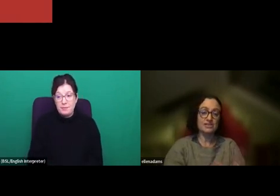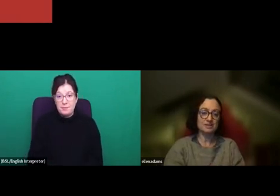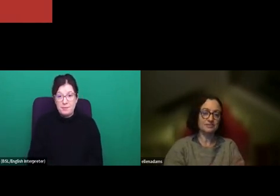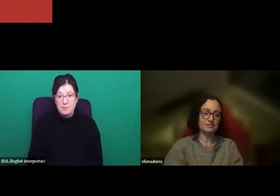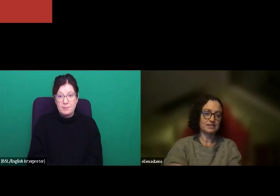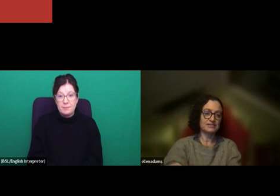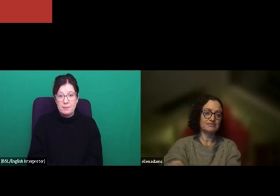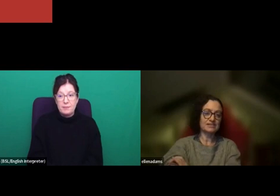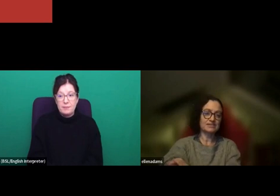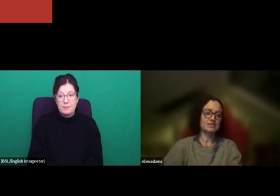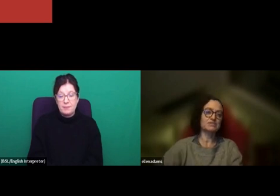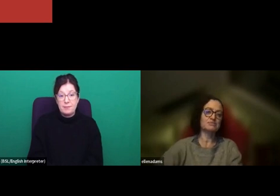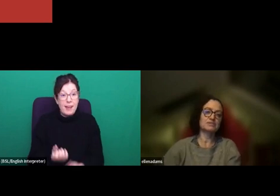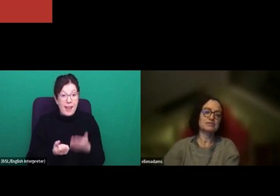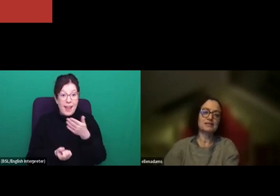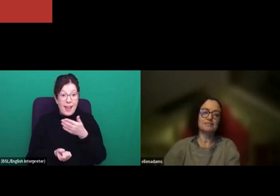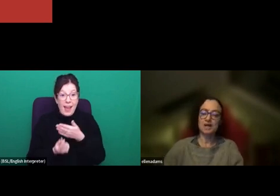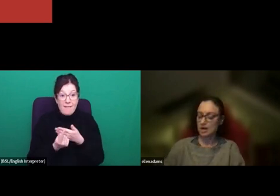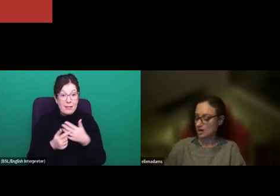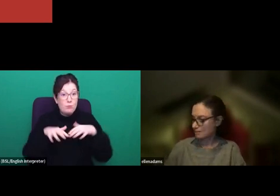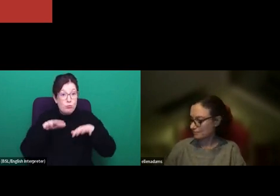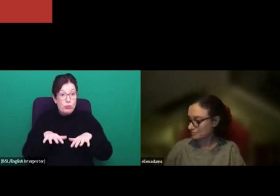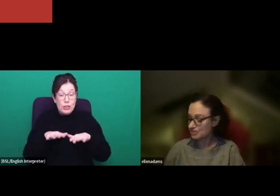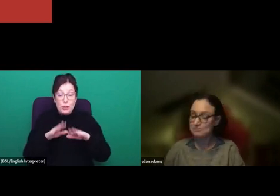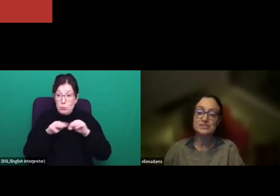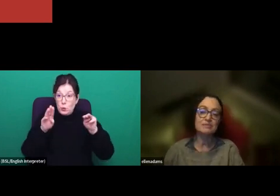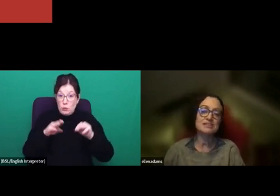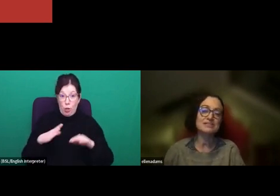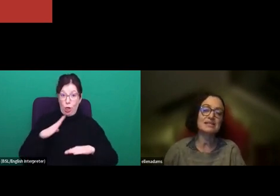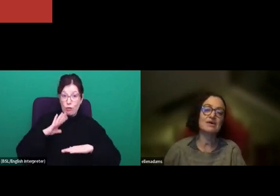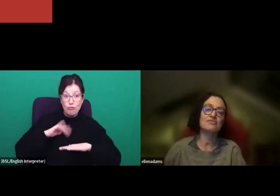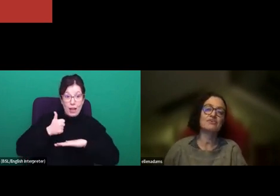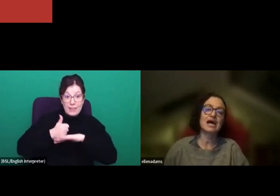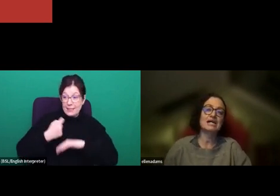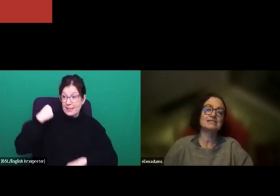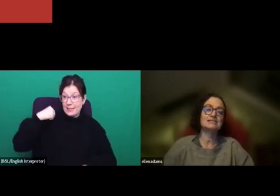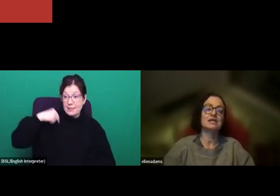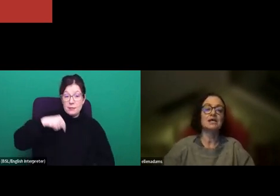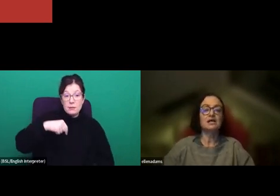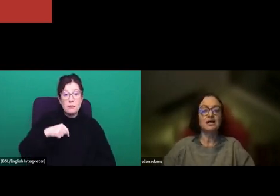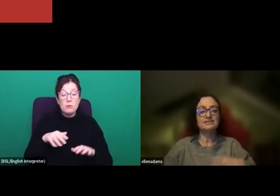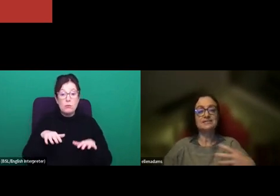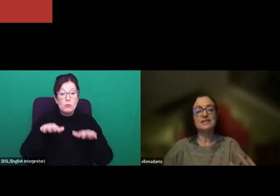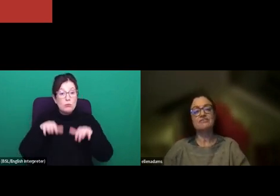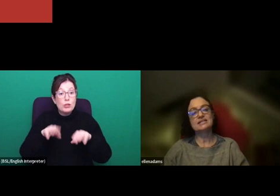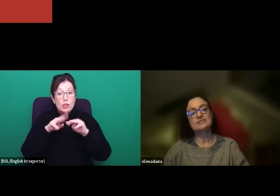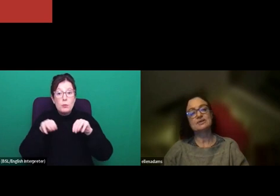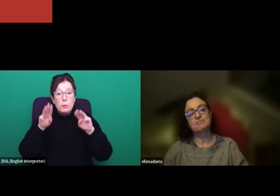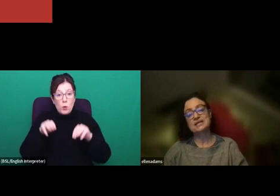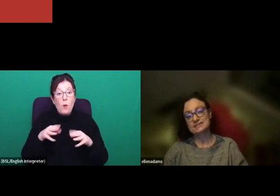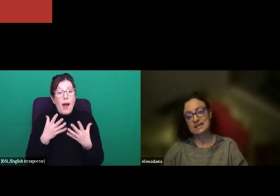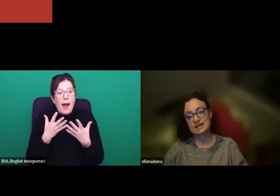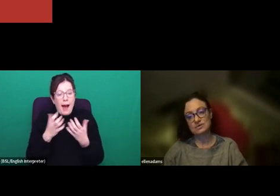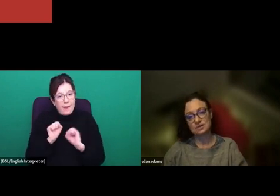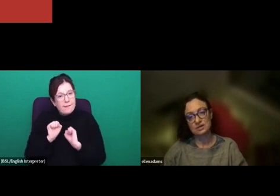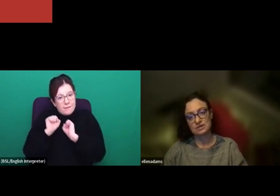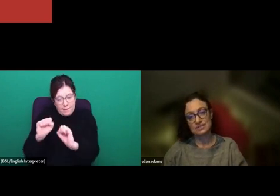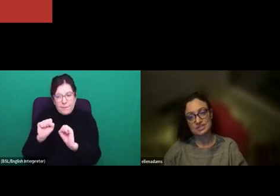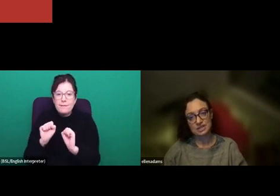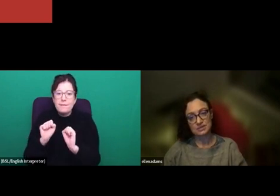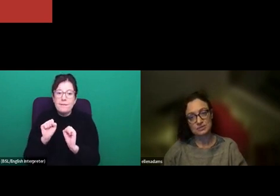I've already done these events in the British Museum. The British Museum itself has a series of